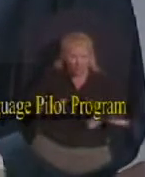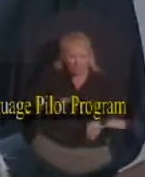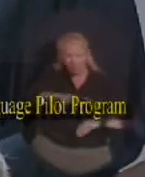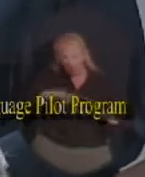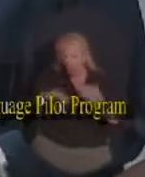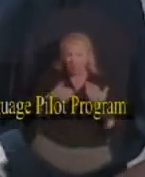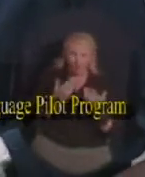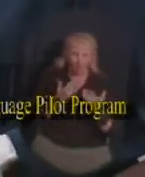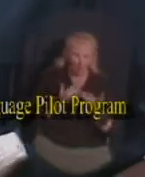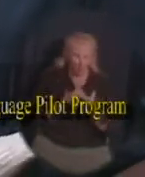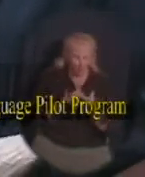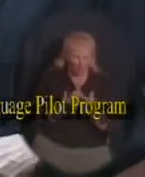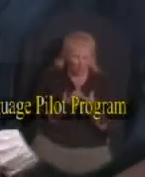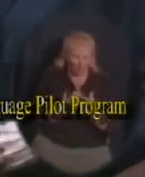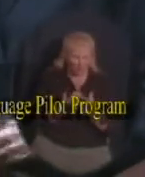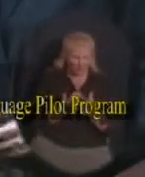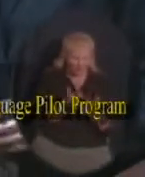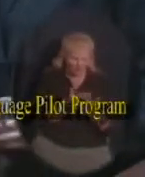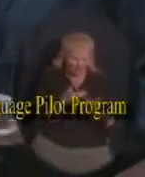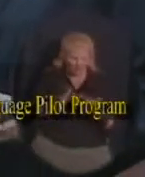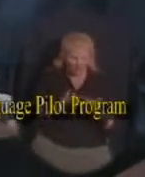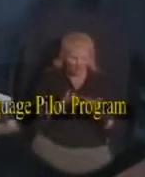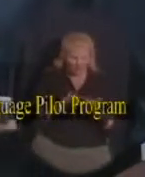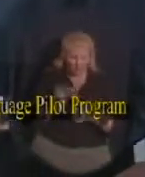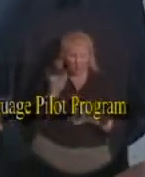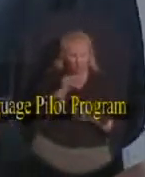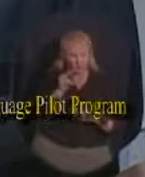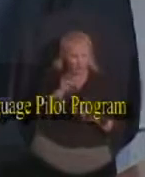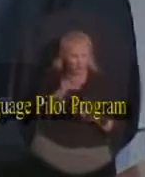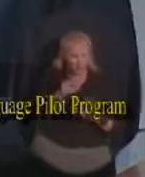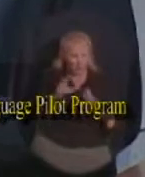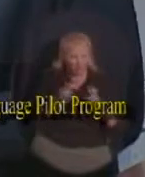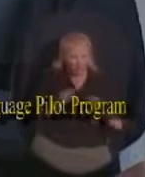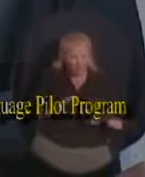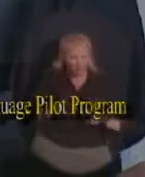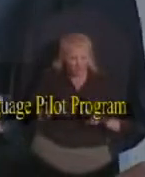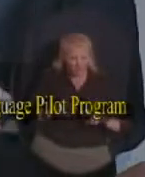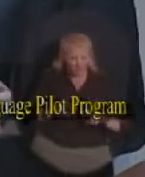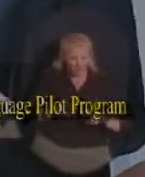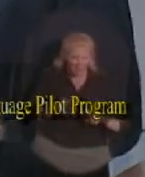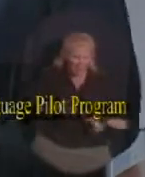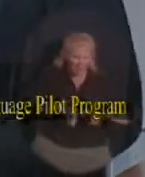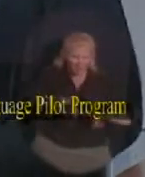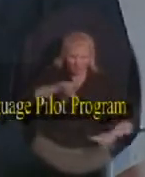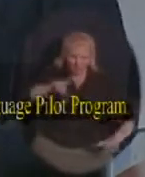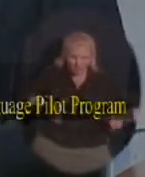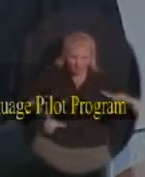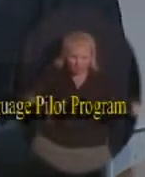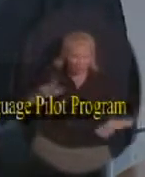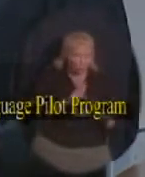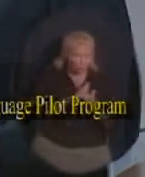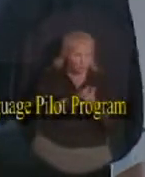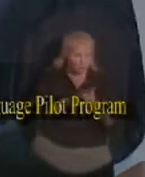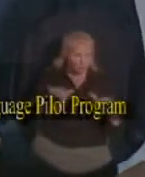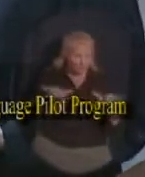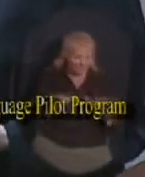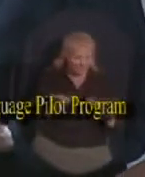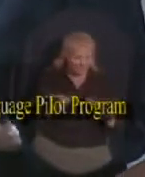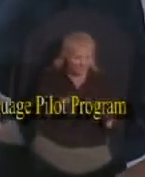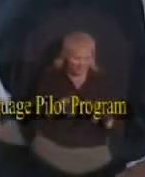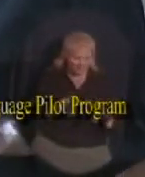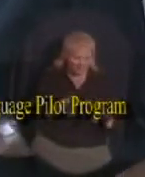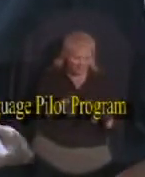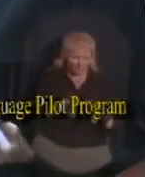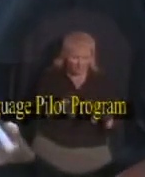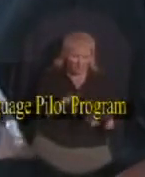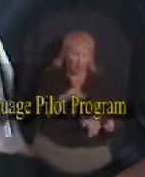as well as schools that also had a very school sizes. We're a little stretched with this because we'll only have one school